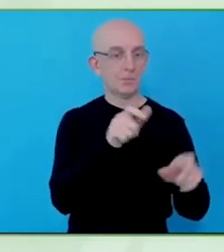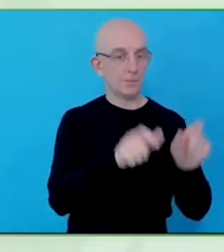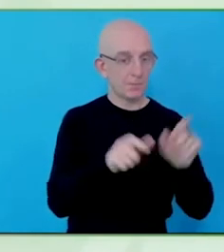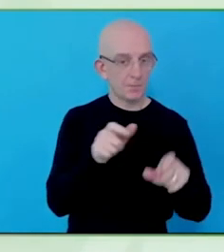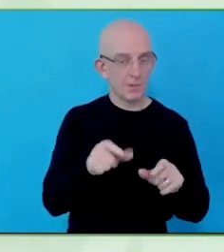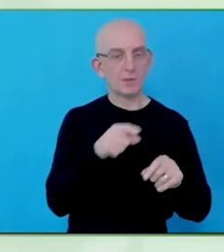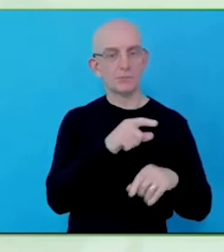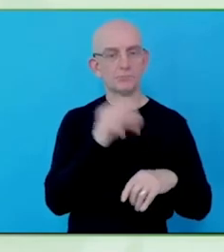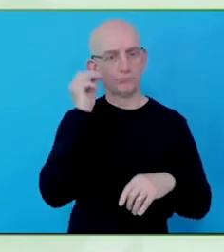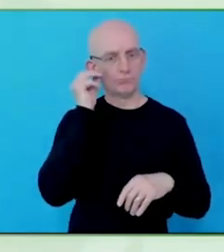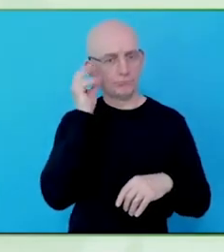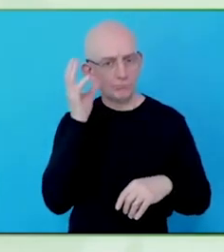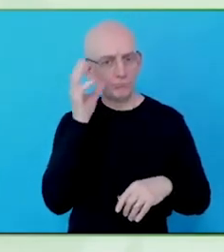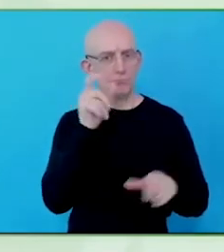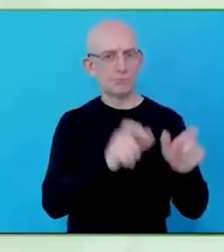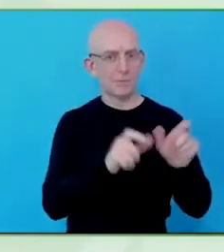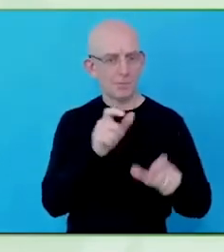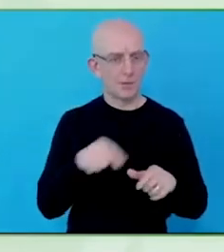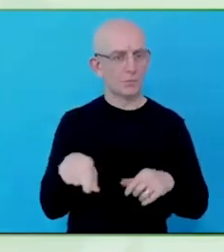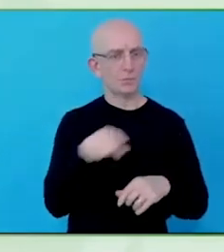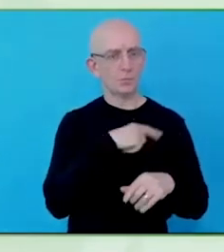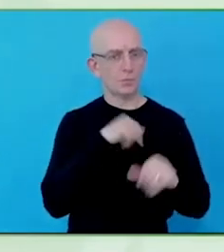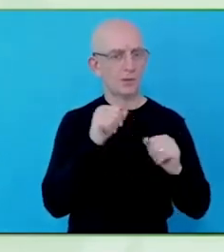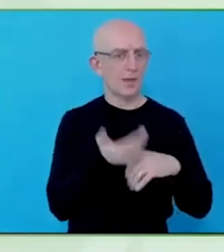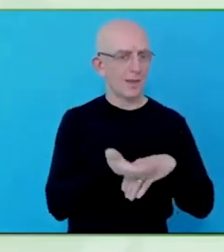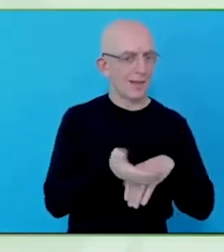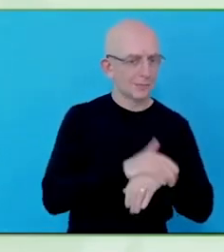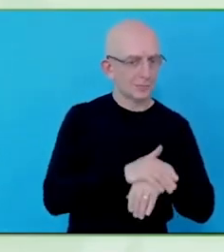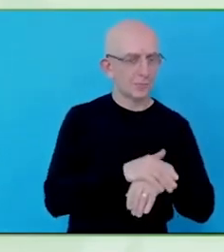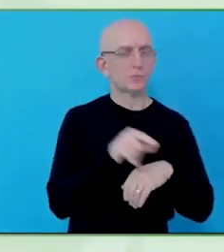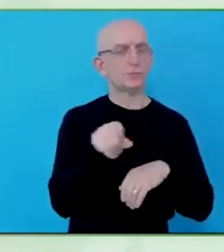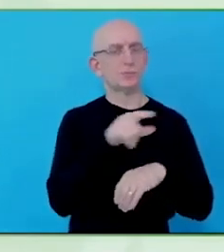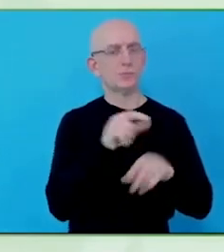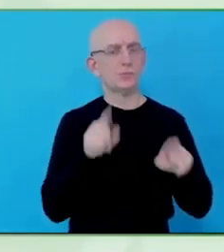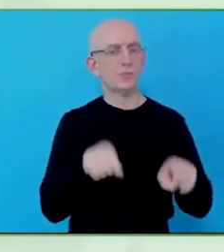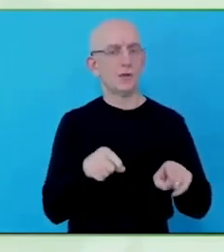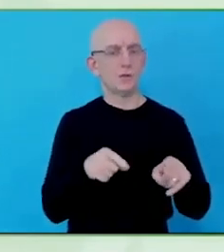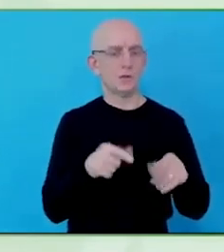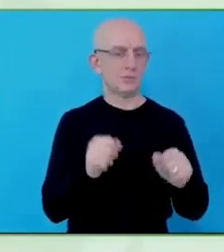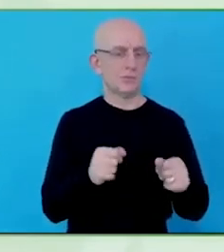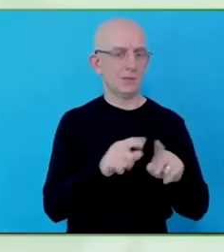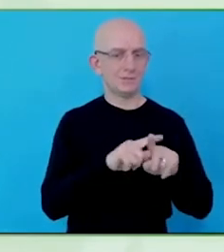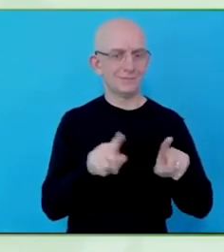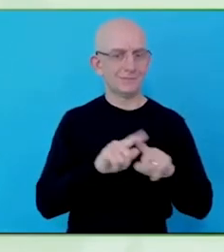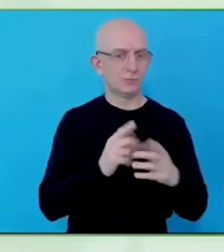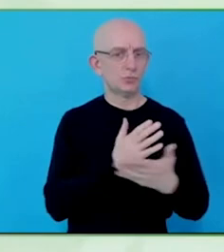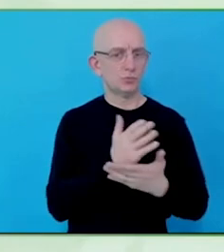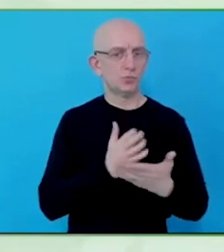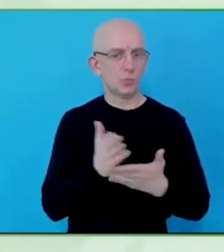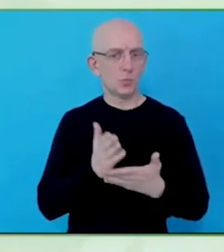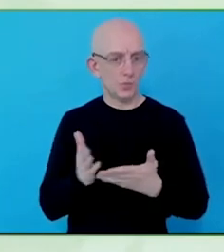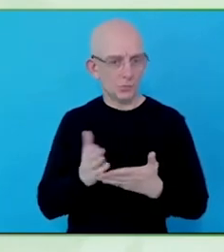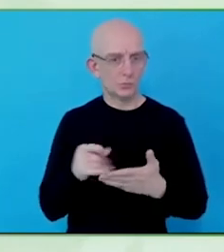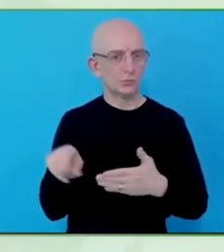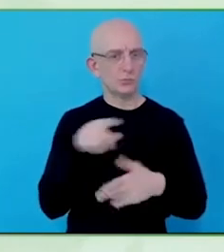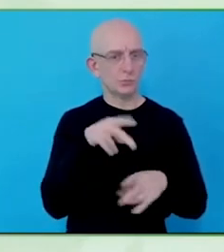the sexies to remember are cost, coverage, communication,